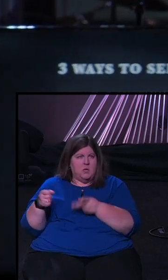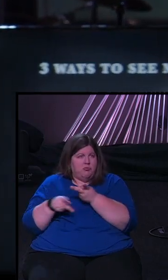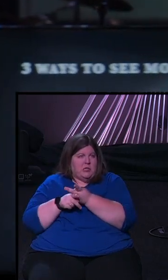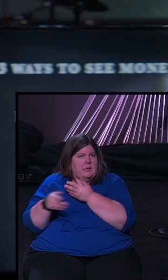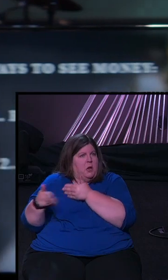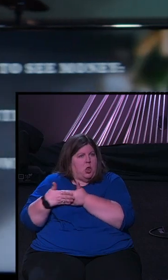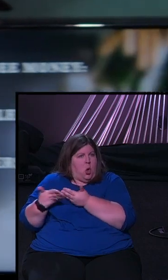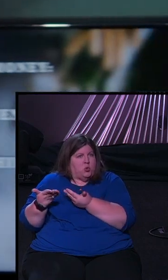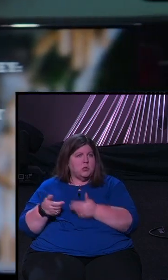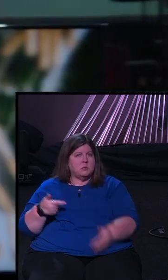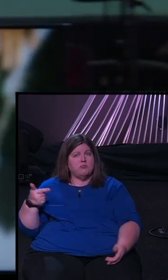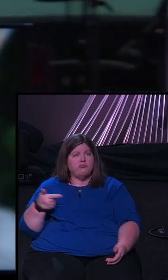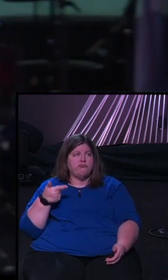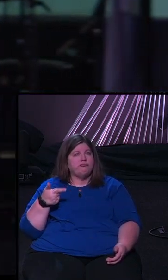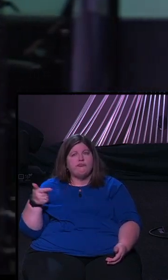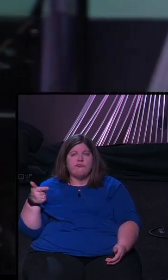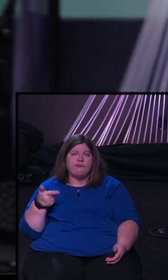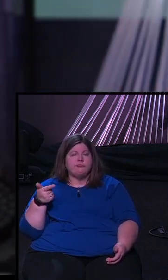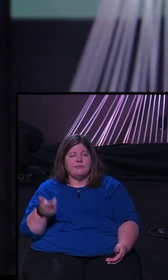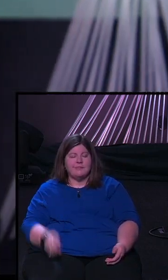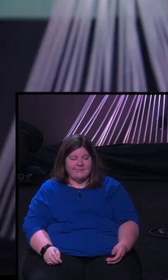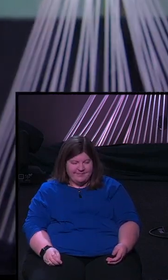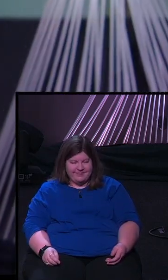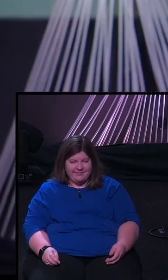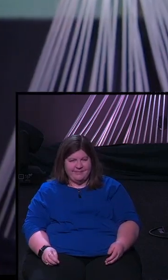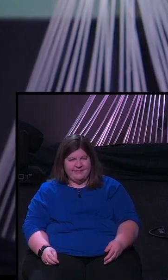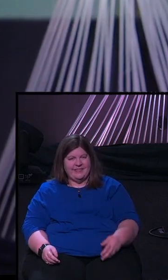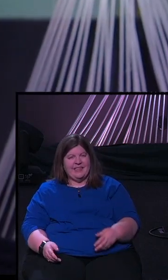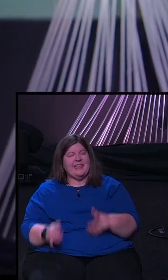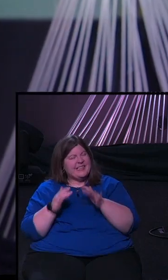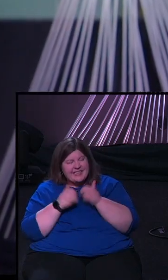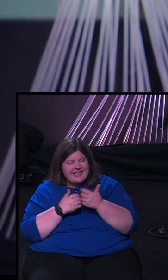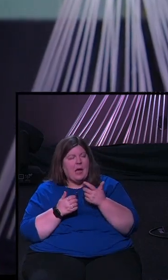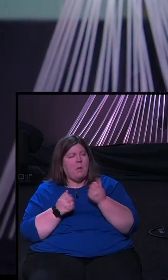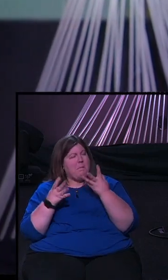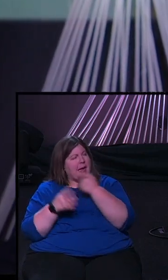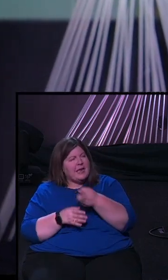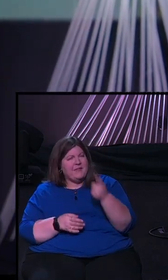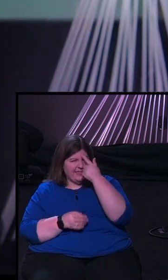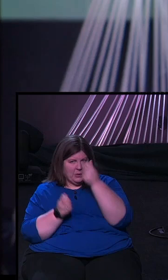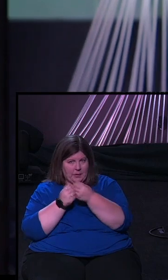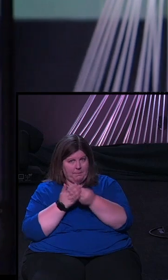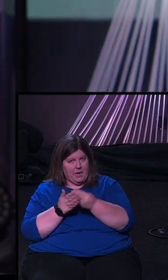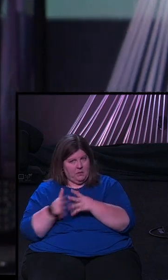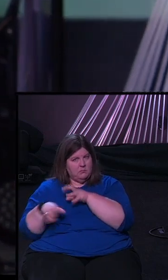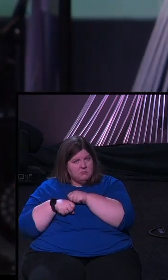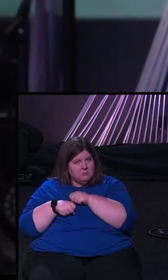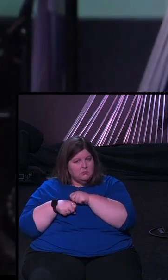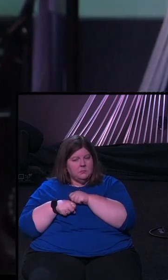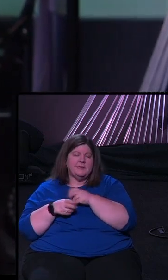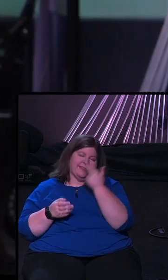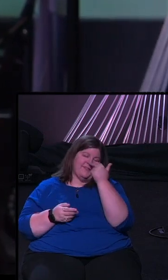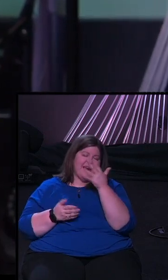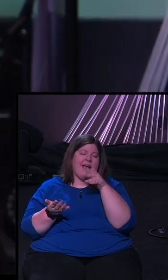close. This is how so many of us function with money, and it's funny. It is funny. You can